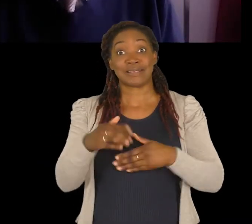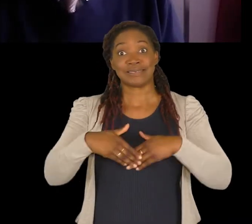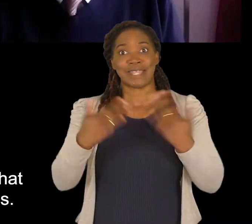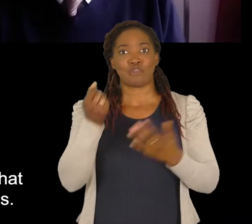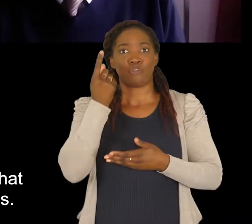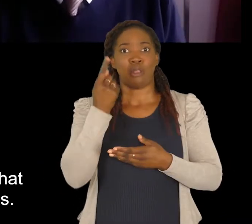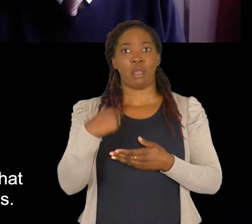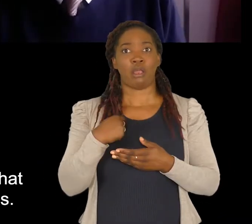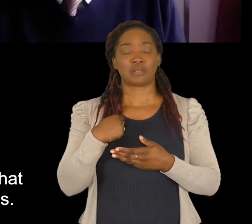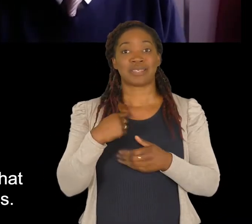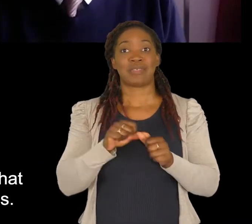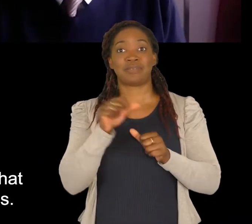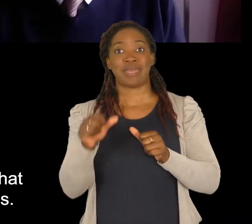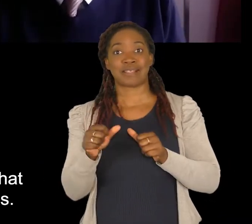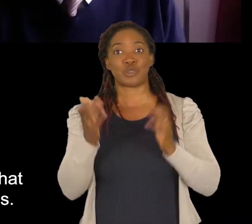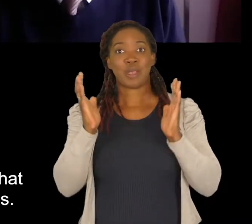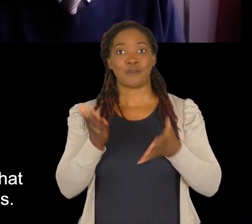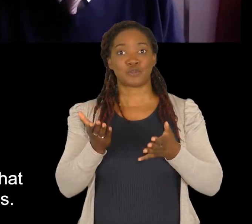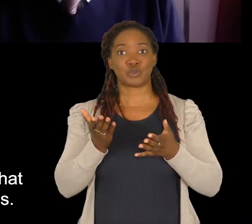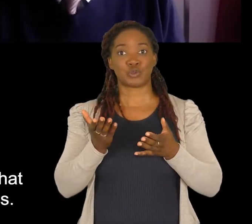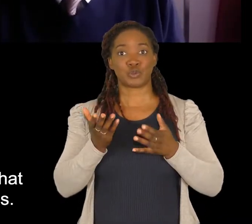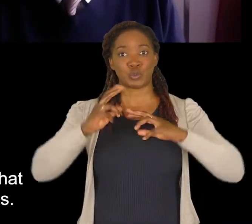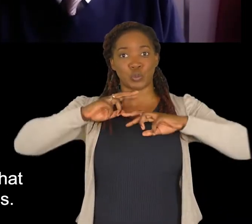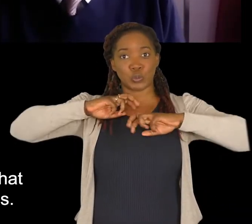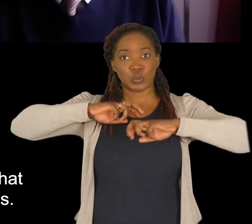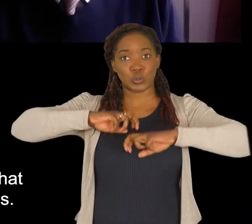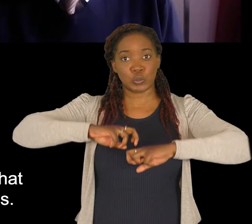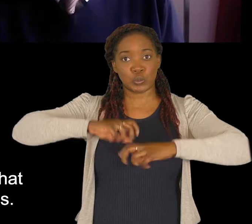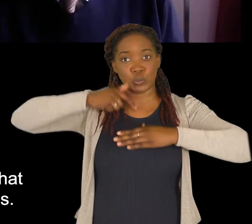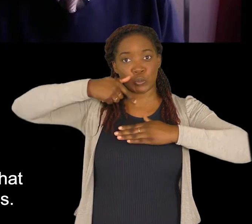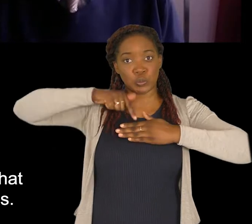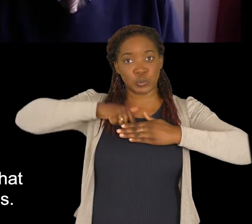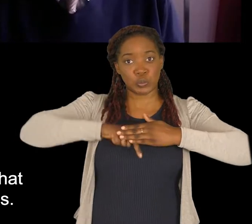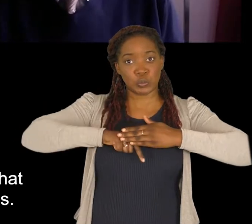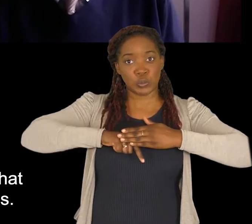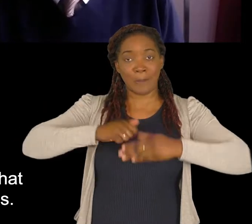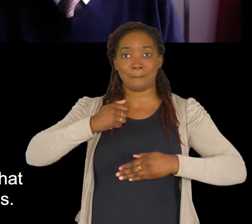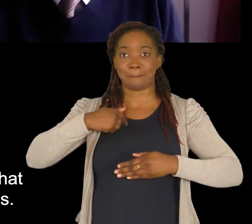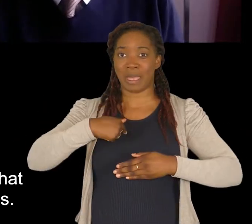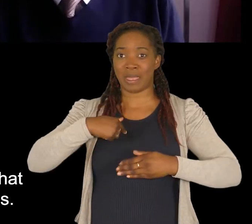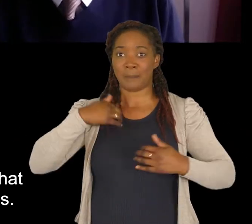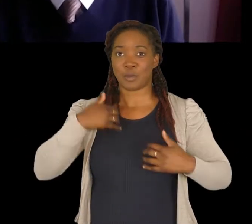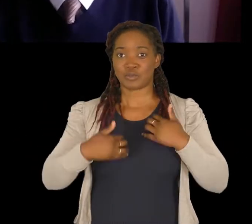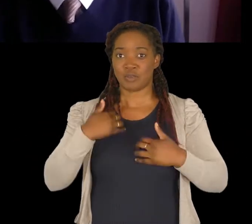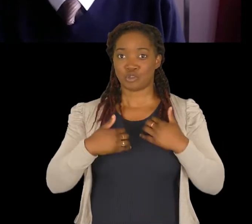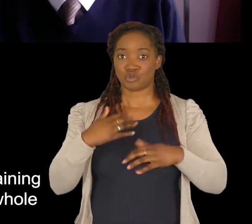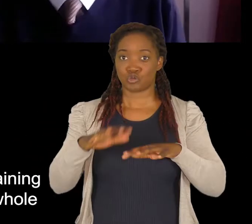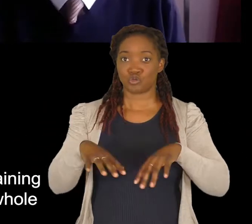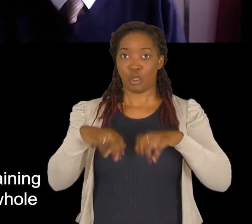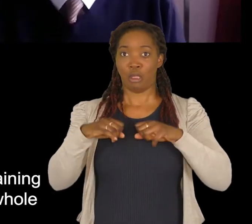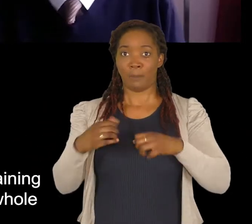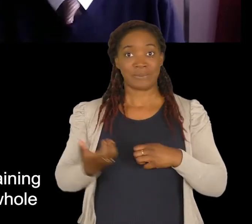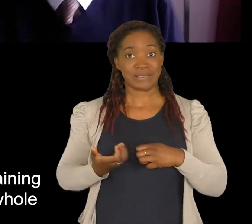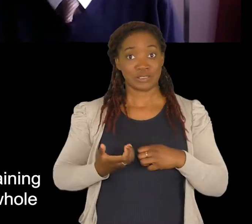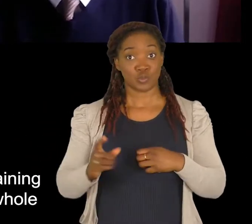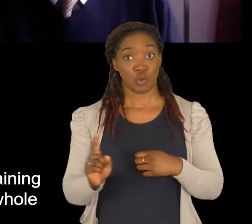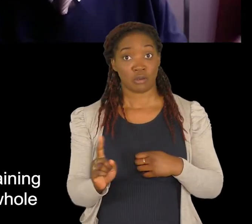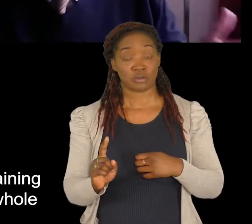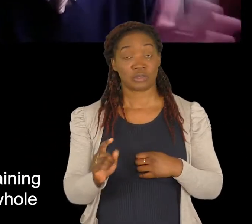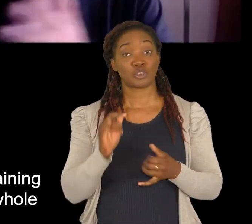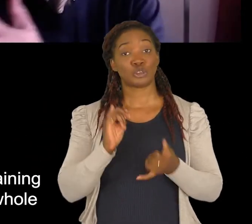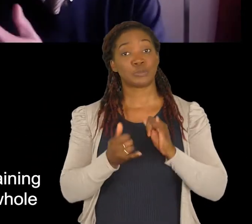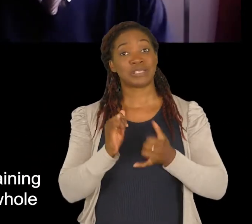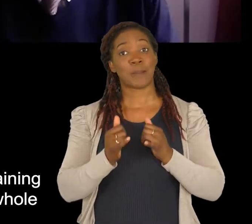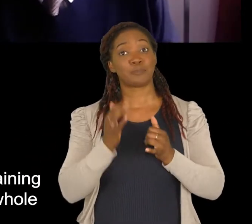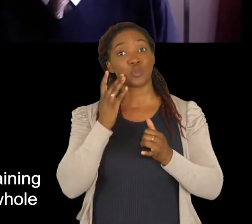right? Then you have to dig deeper and find out what your motivations are for starting a business. And do you know, sometimes when we